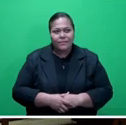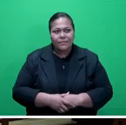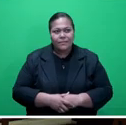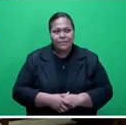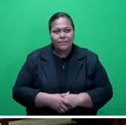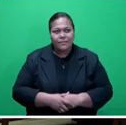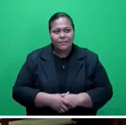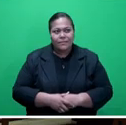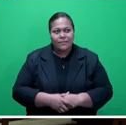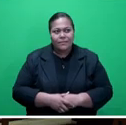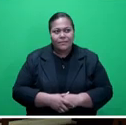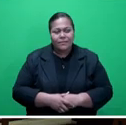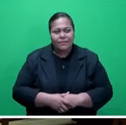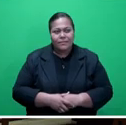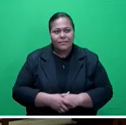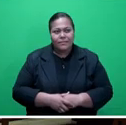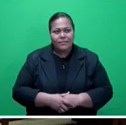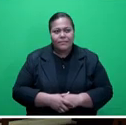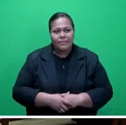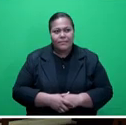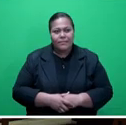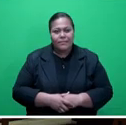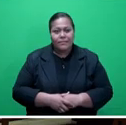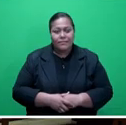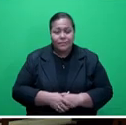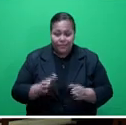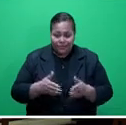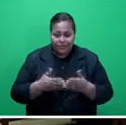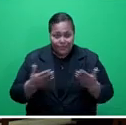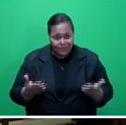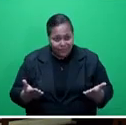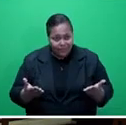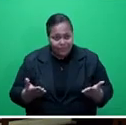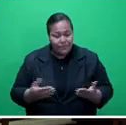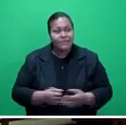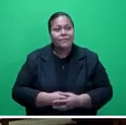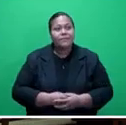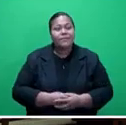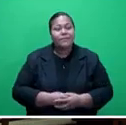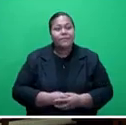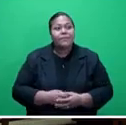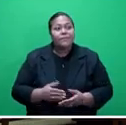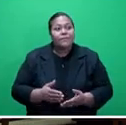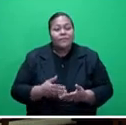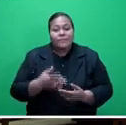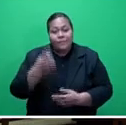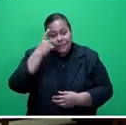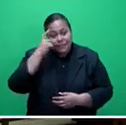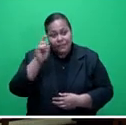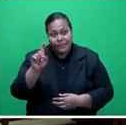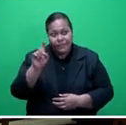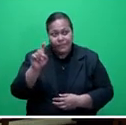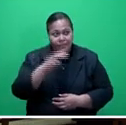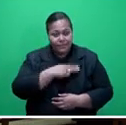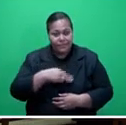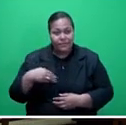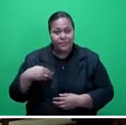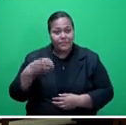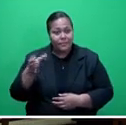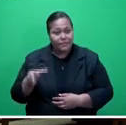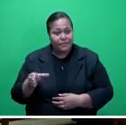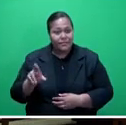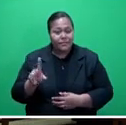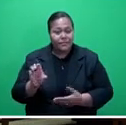Honourable members, at this juncture, I will now call on the Minister for